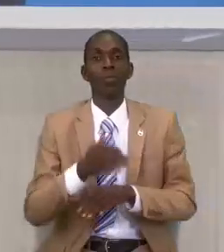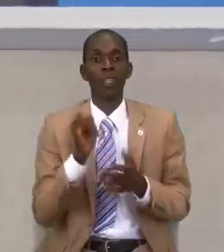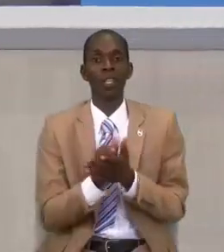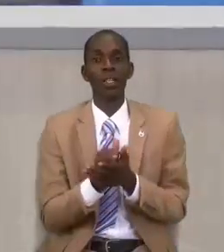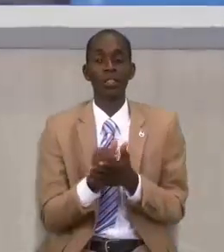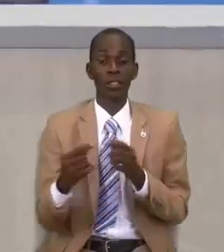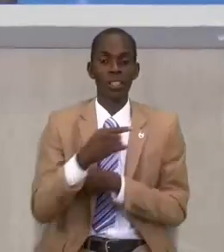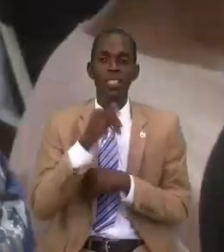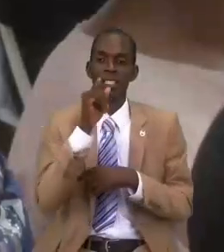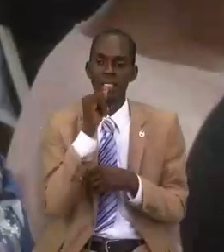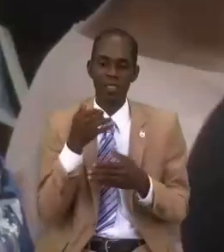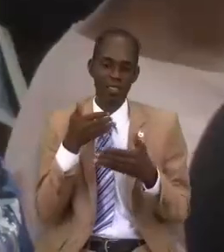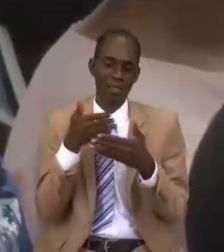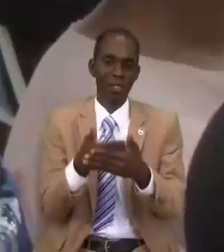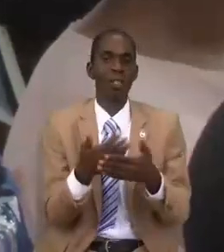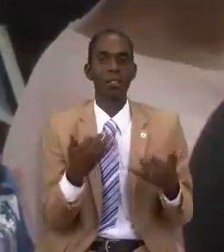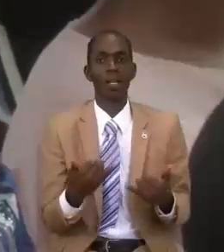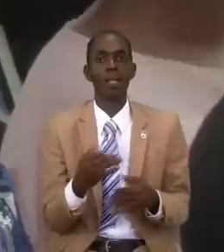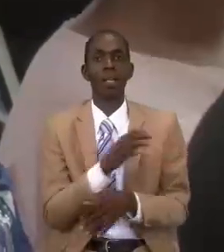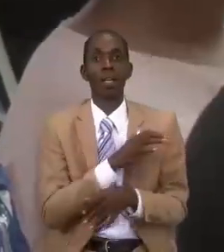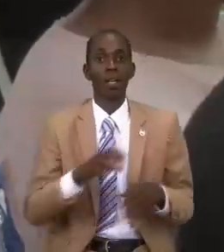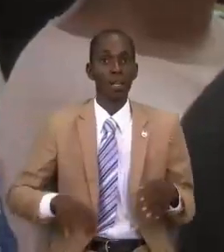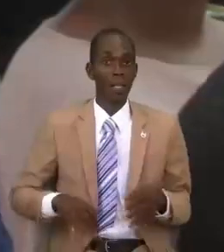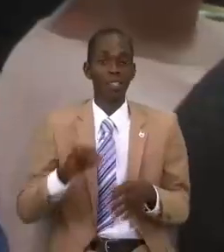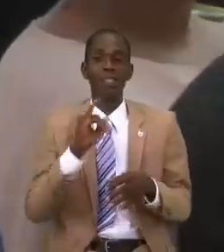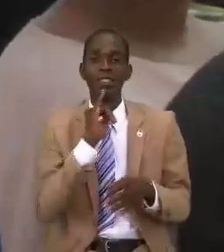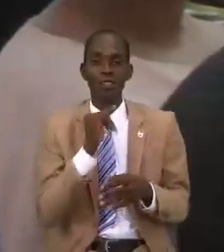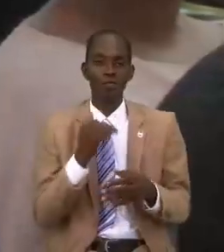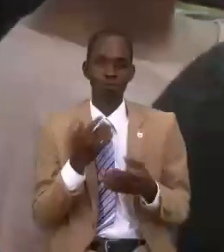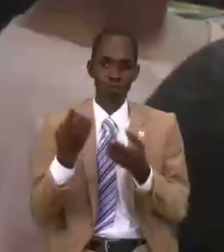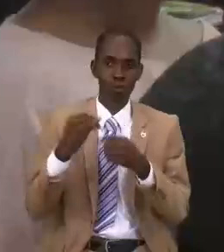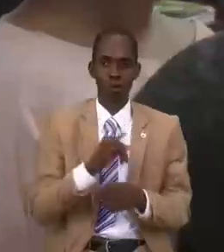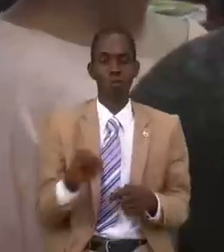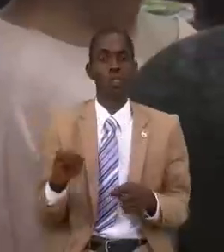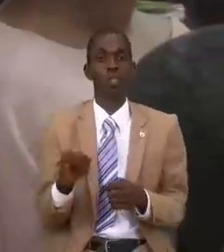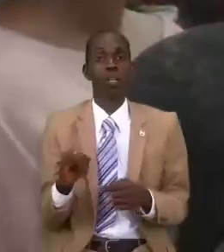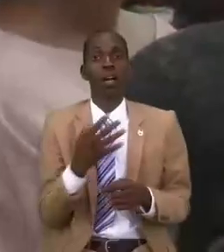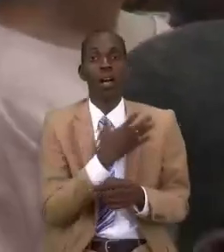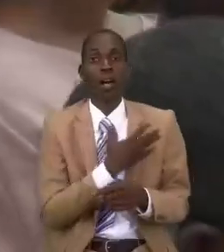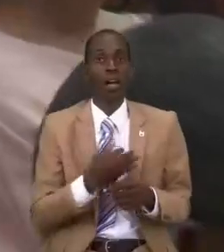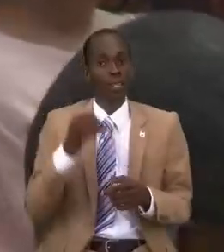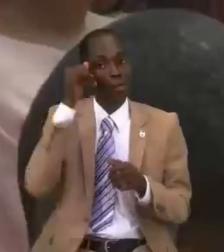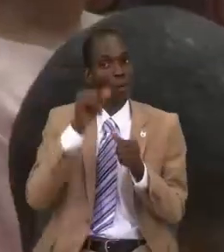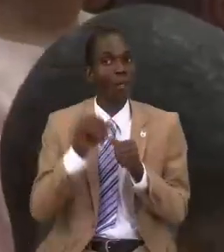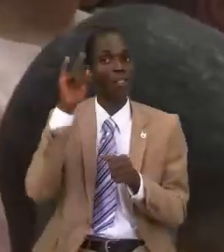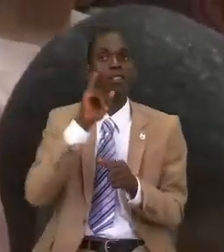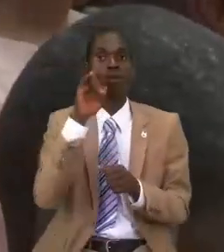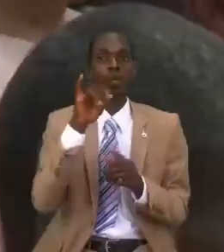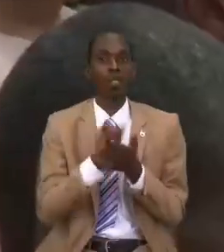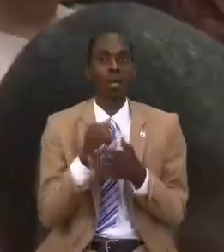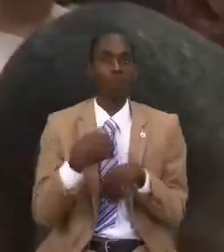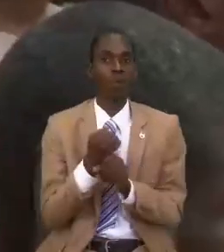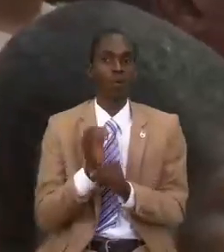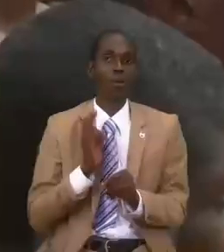come. He wants us to be ready. Remember, he is the one that makes us ready by salvation. He's the one that makes us ready